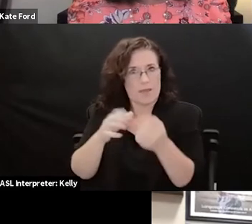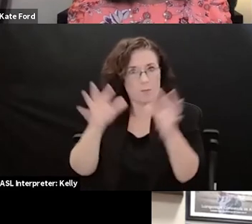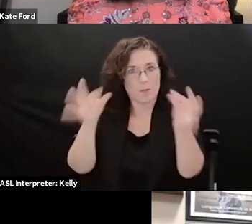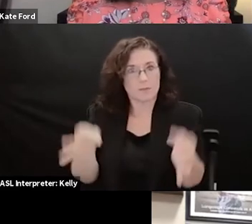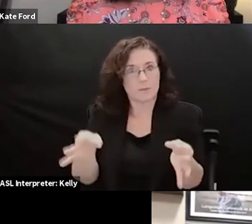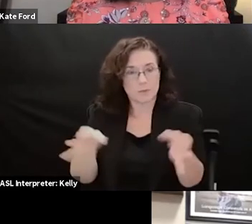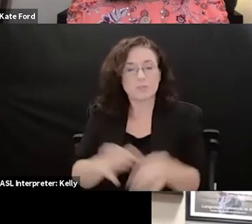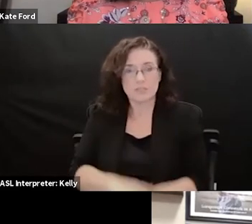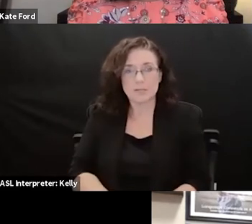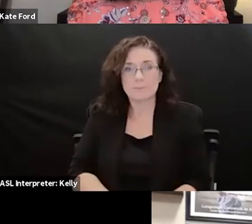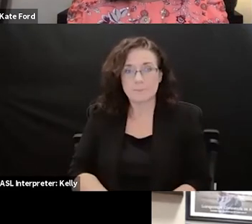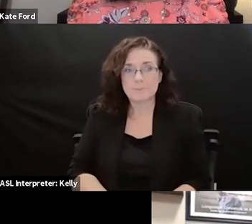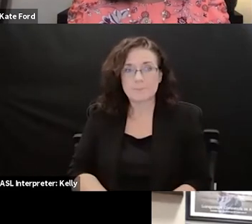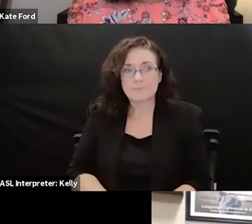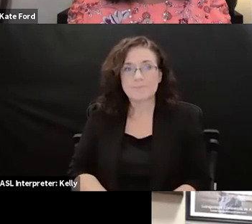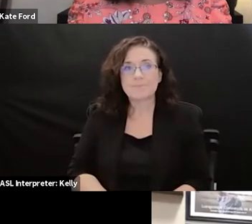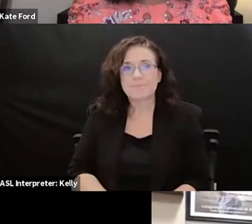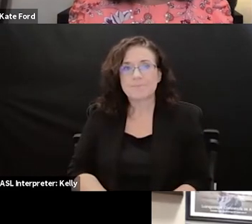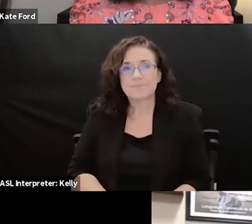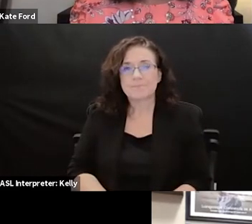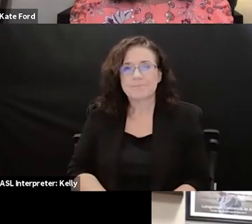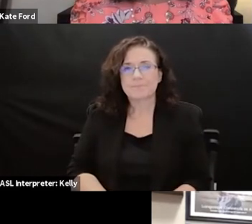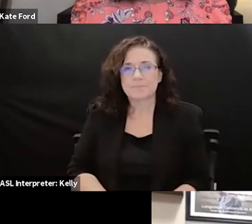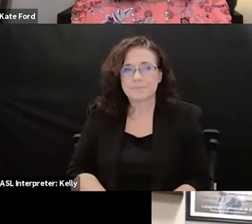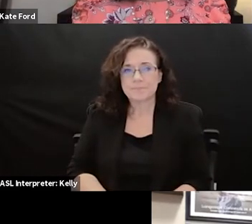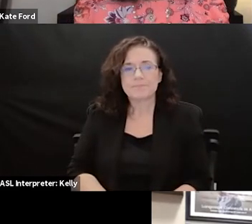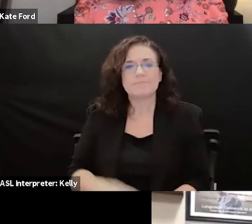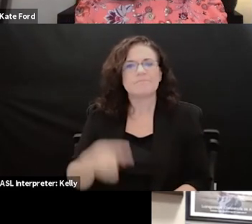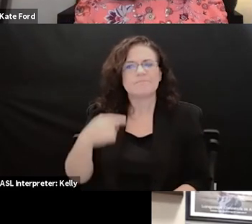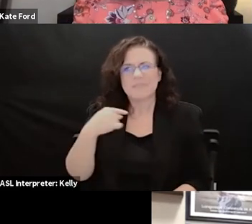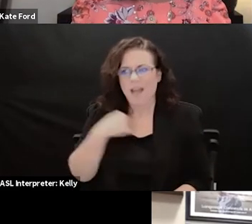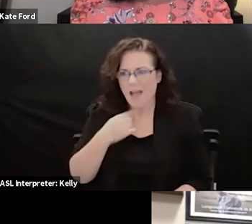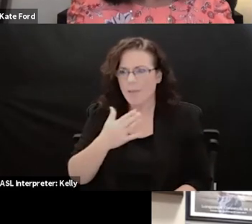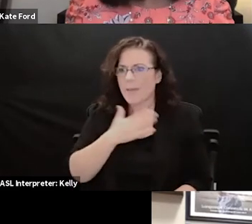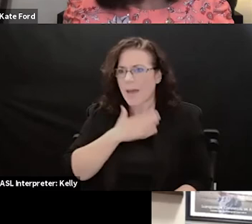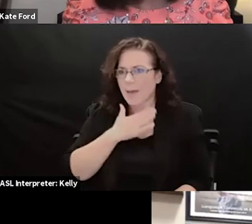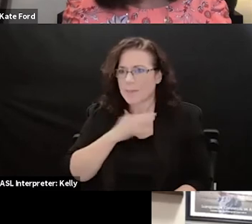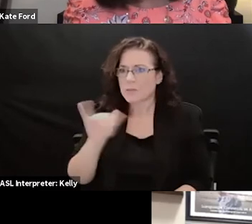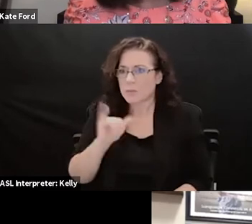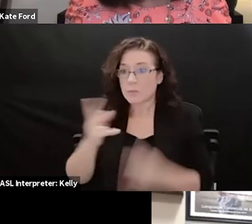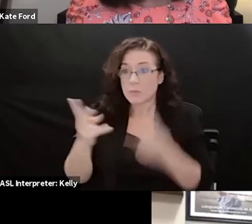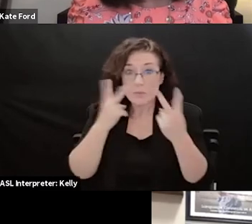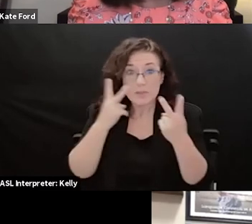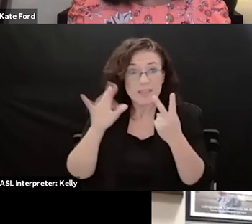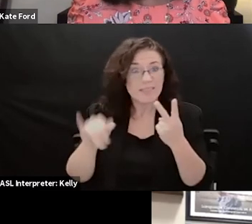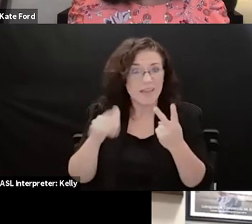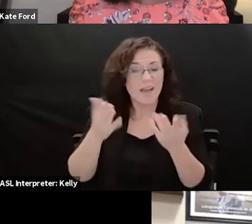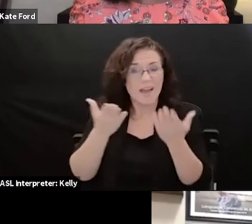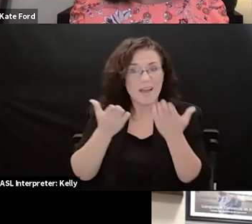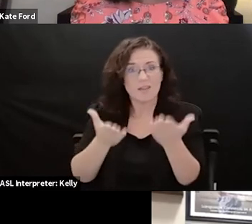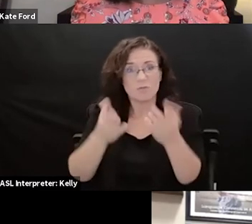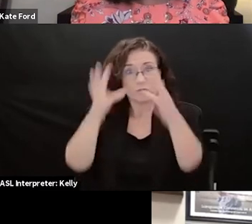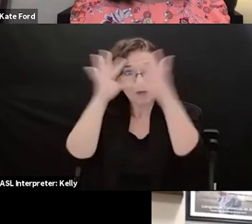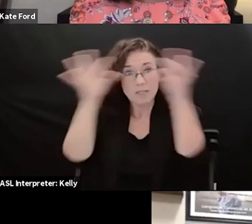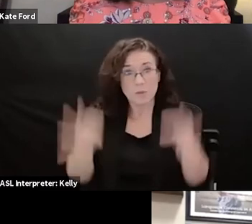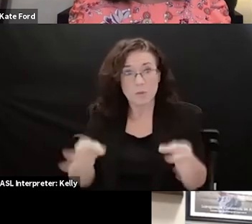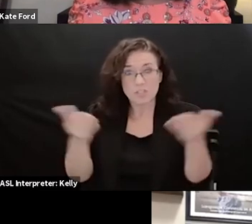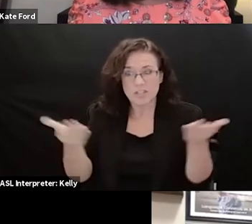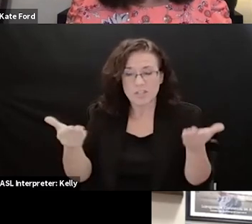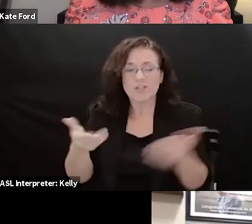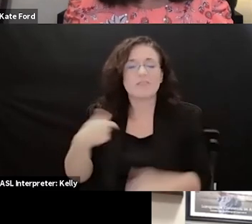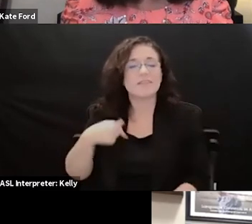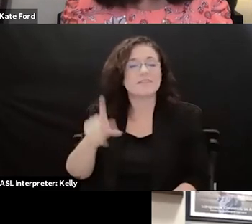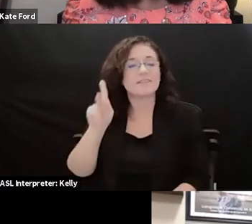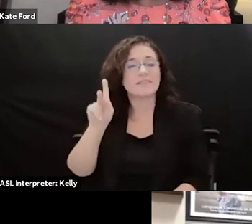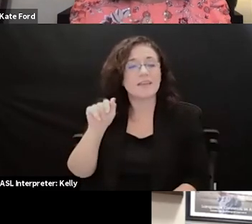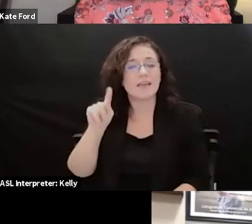i too am so happy to see this in front of us i felt very emotional when reading this important board resolution and i